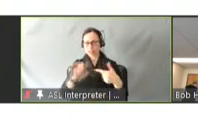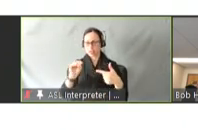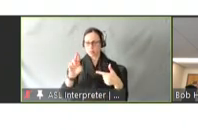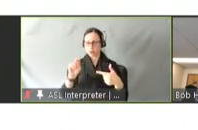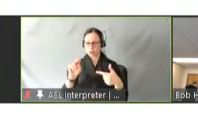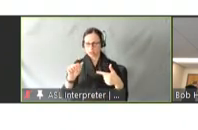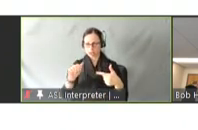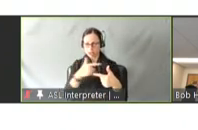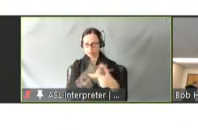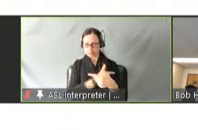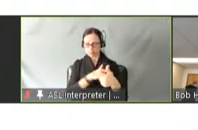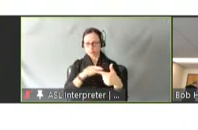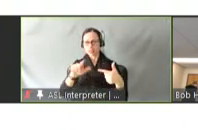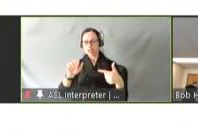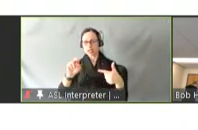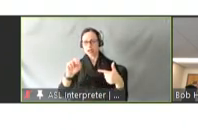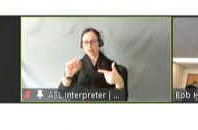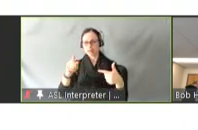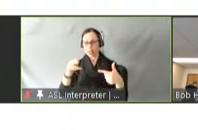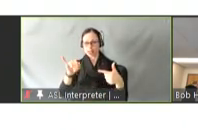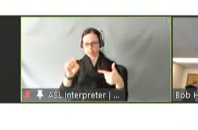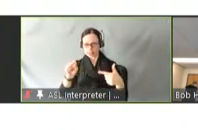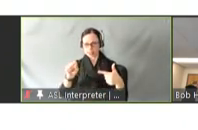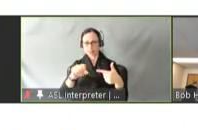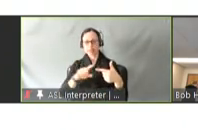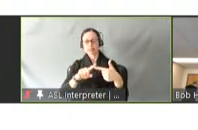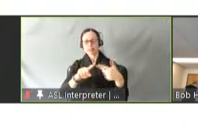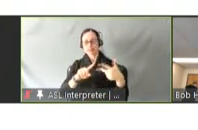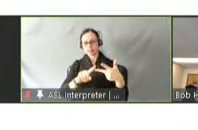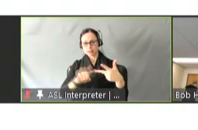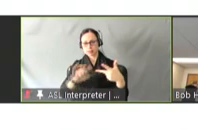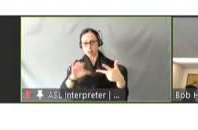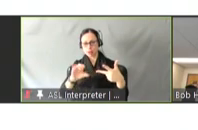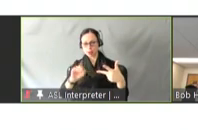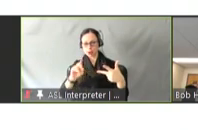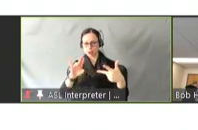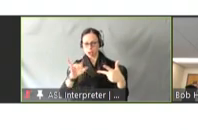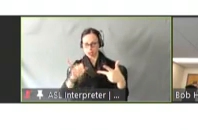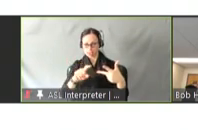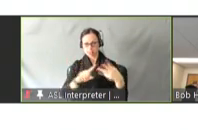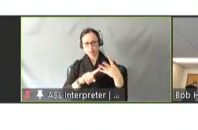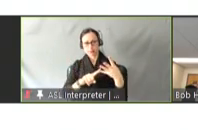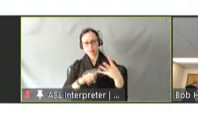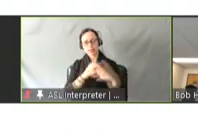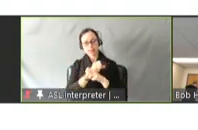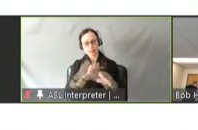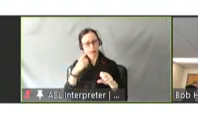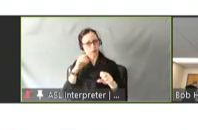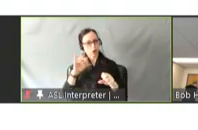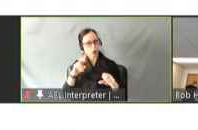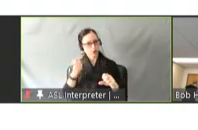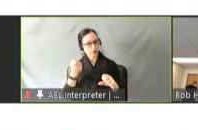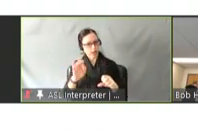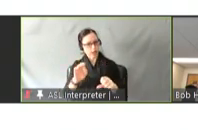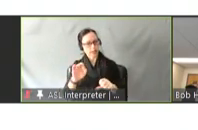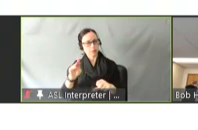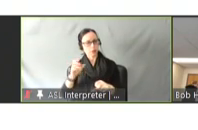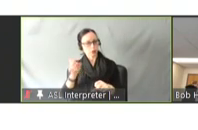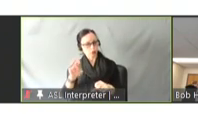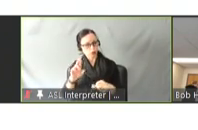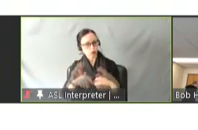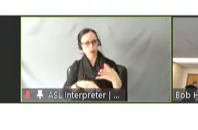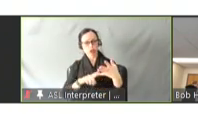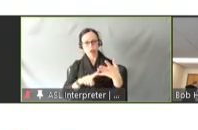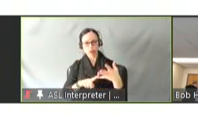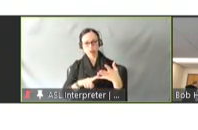and anaphylaxis, as well as myocarditis, talked about the safety of COVID-19 vaccine booster vaccination, and the safety